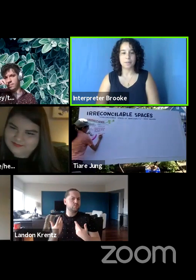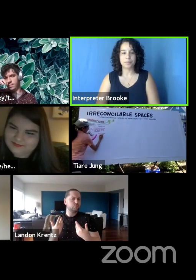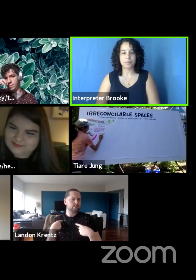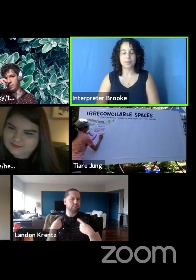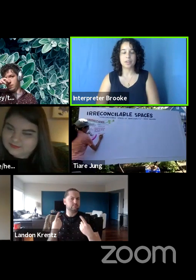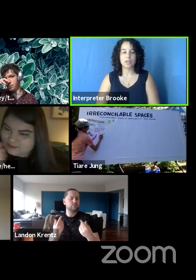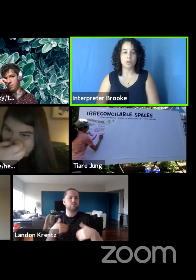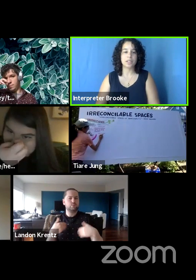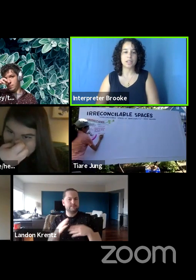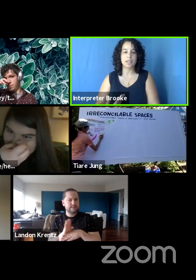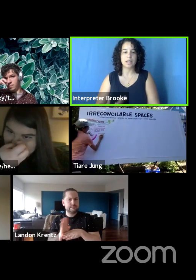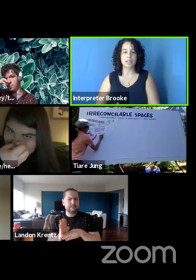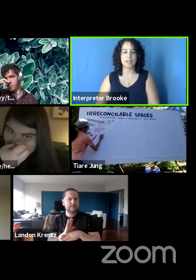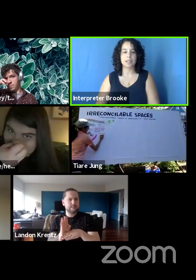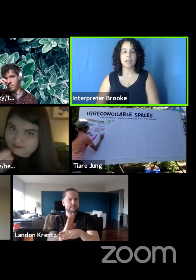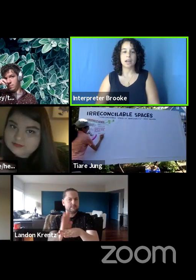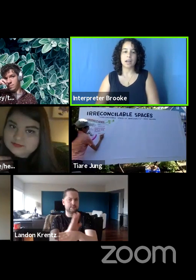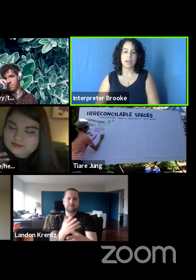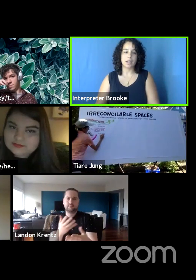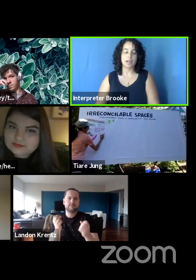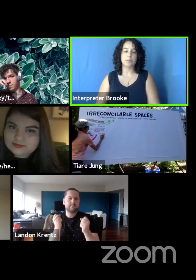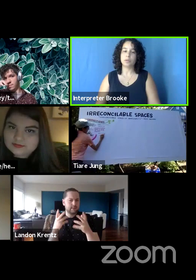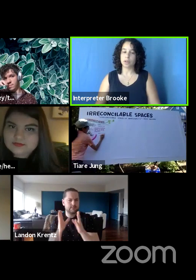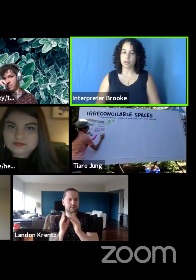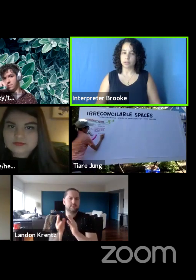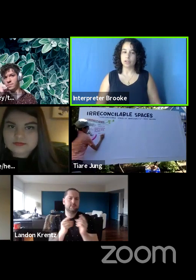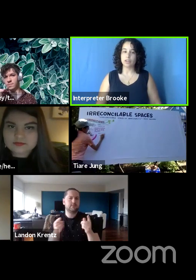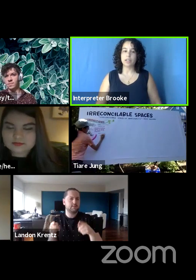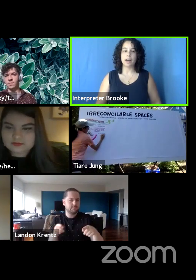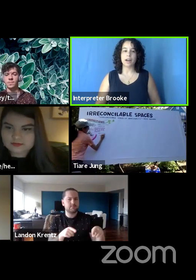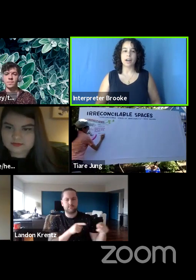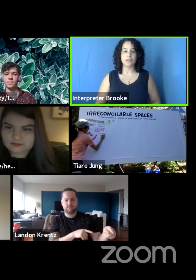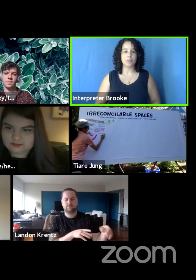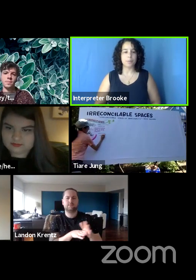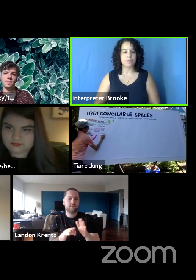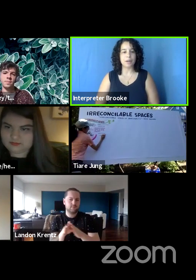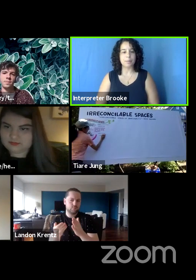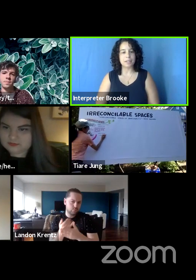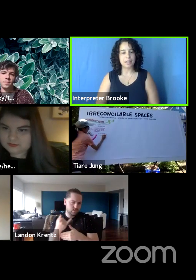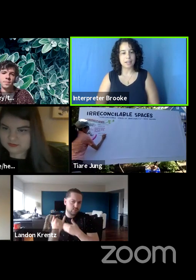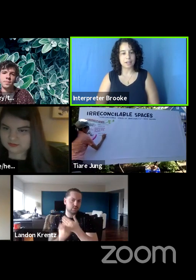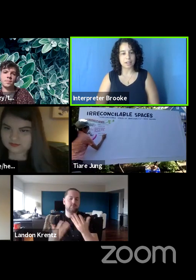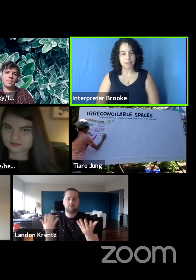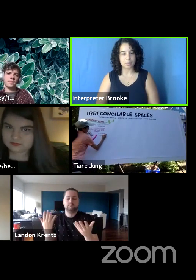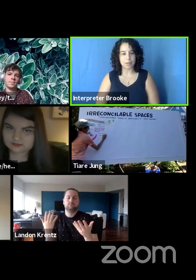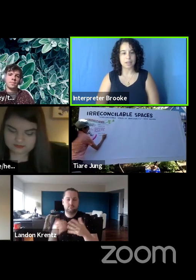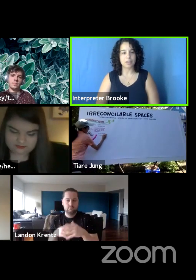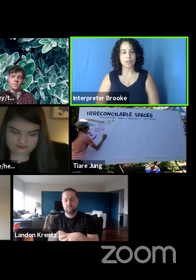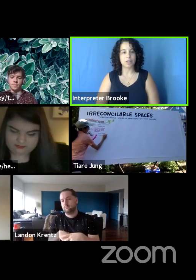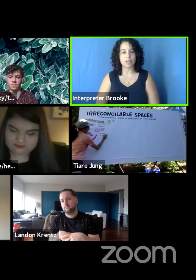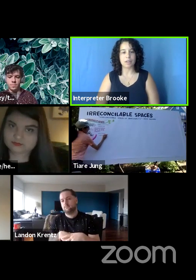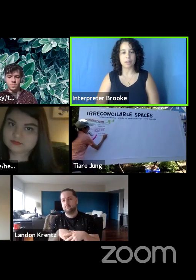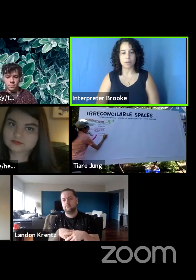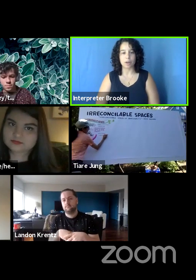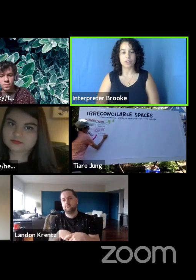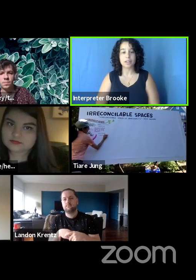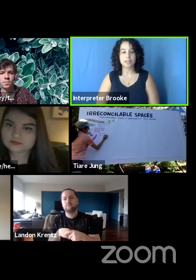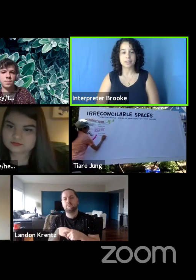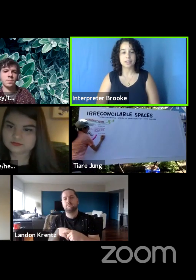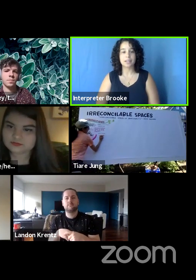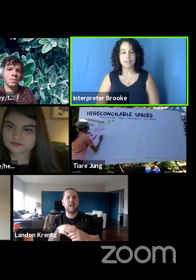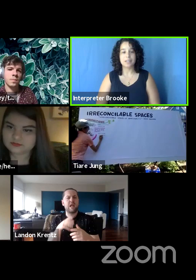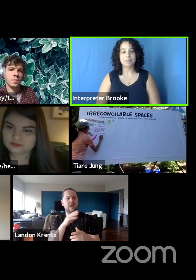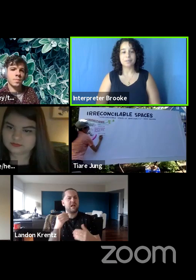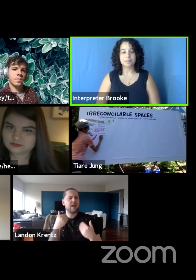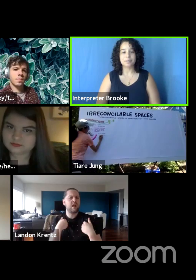rhinestones on it. You can see that I look tired. I've been very busy in lots of meetings trying to develop